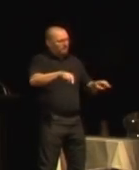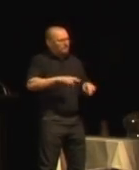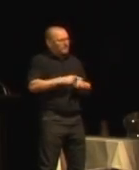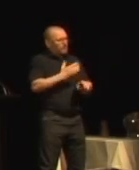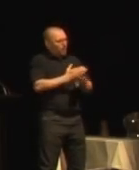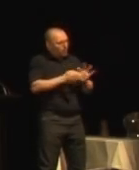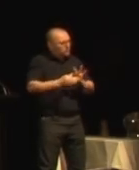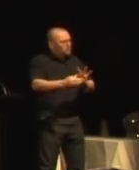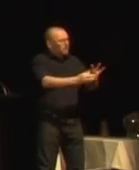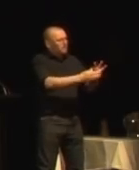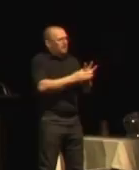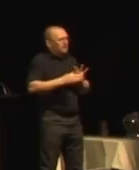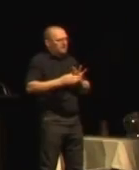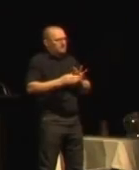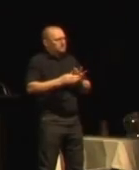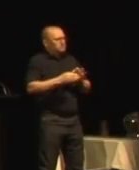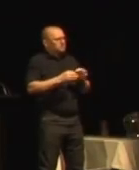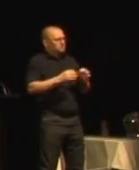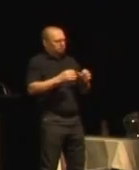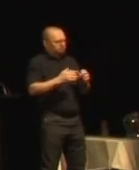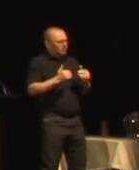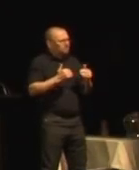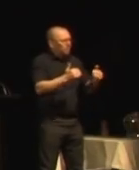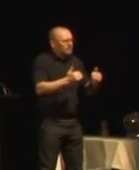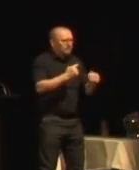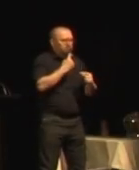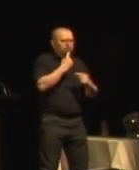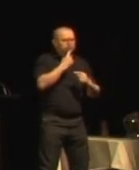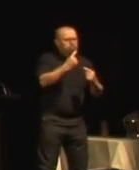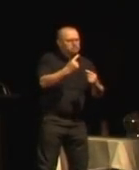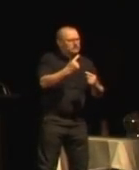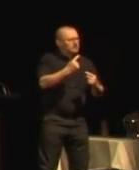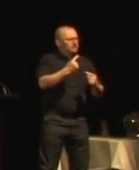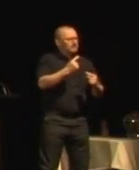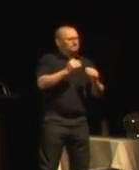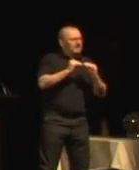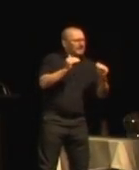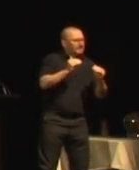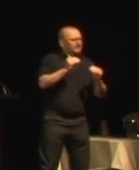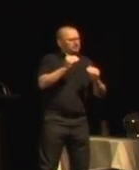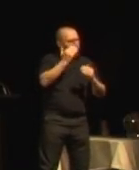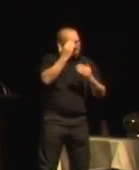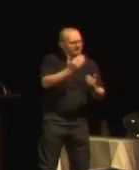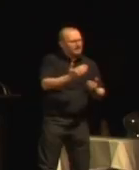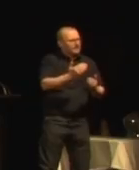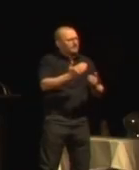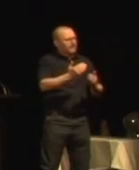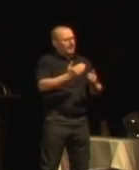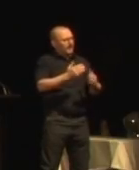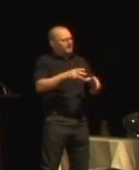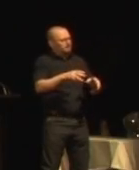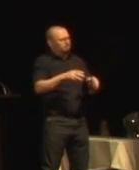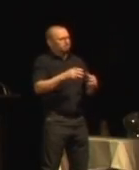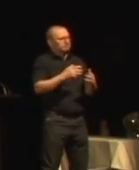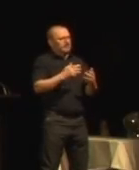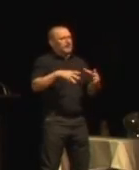voices forward, to speak boldly but respectfully, and to listen intently. Inclusion is about how each one of us wants to be